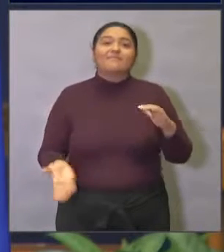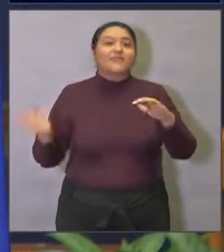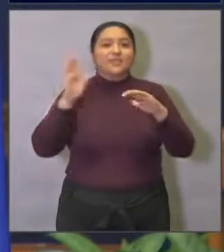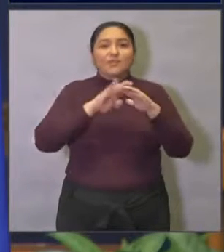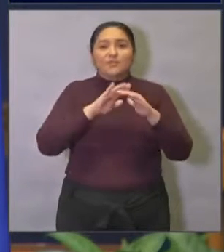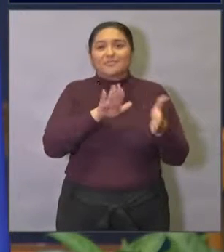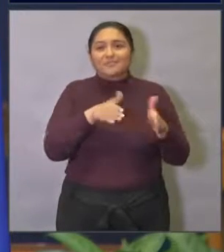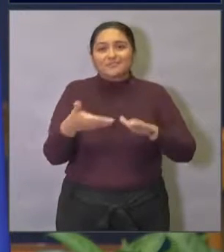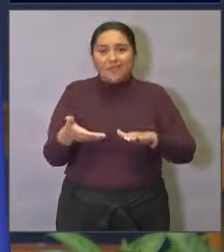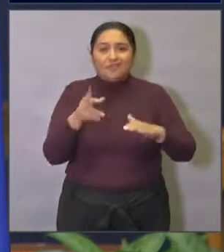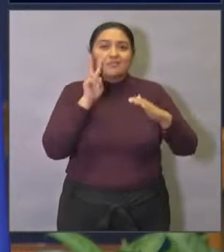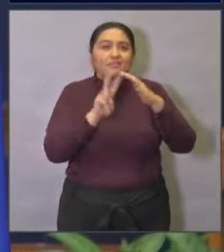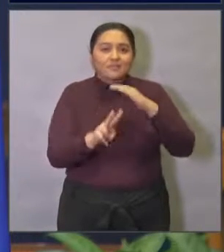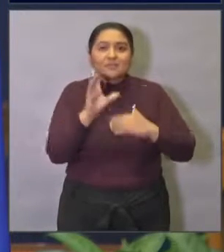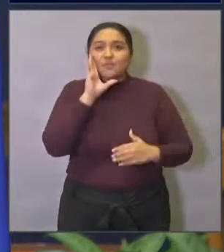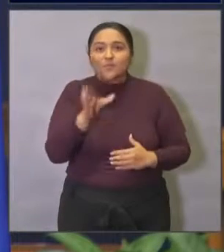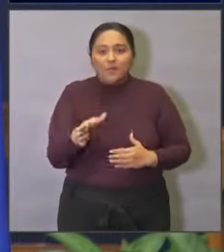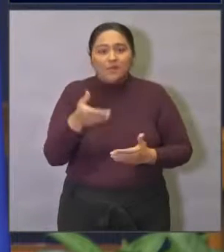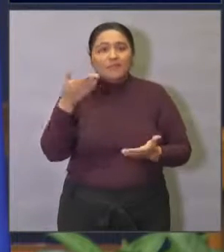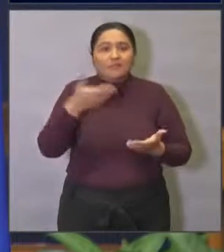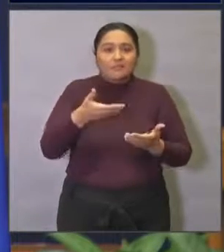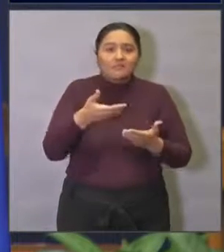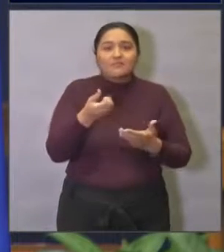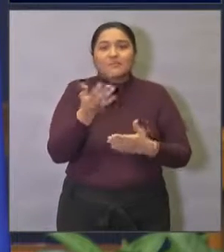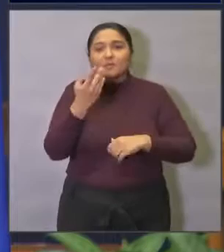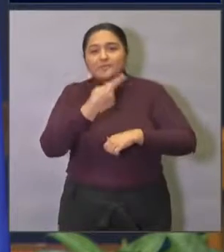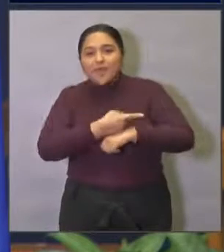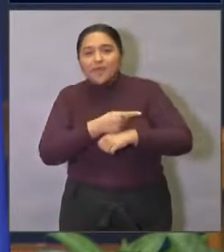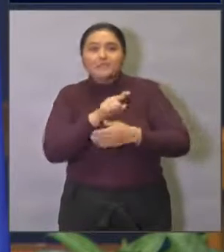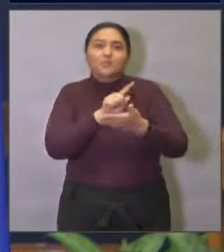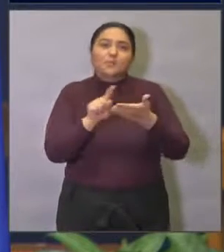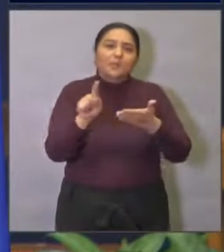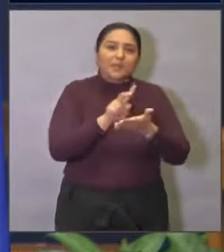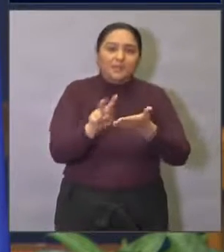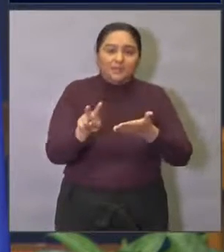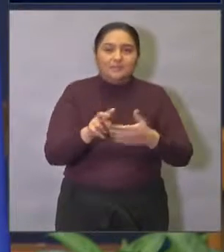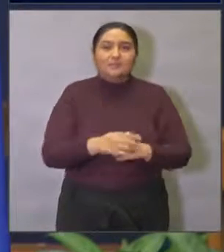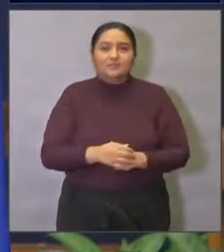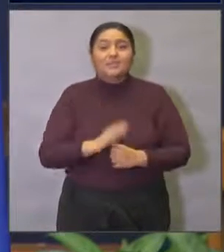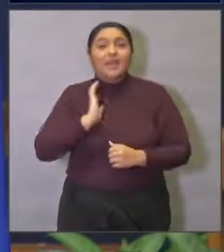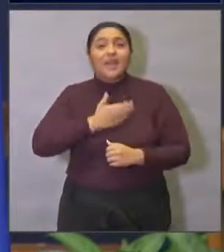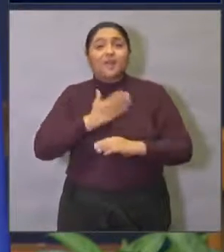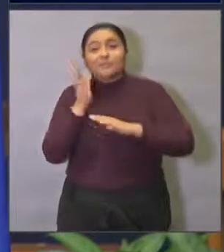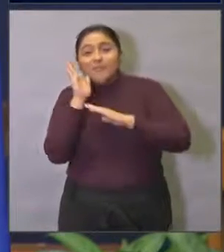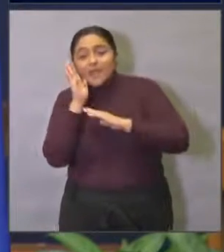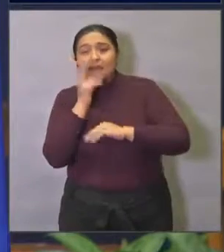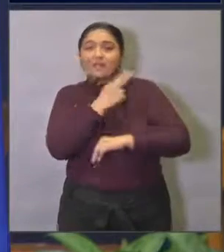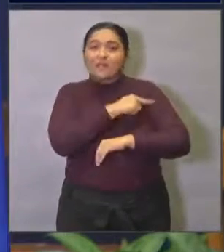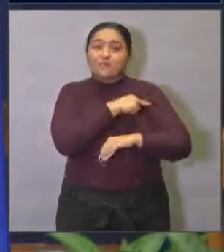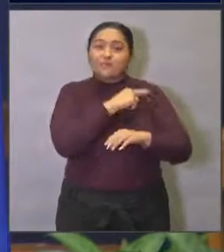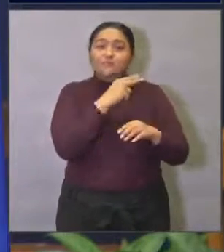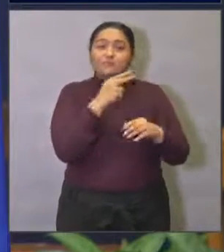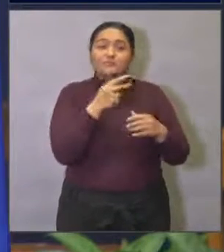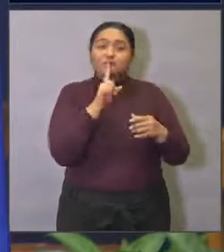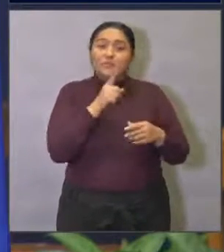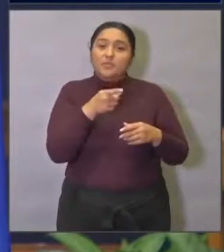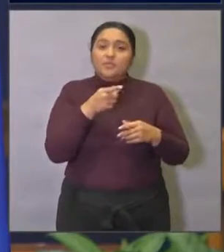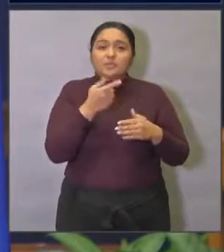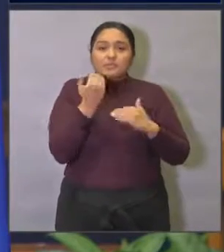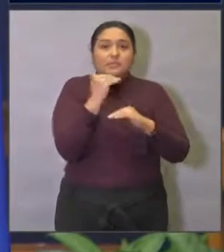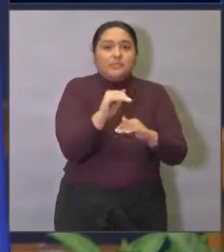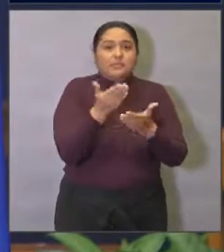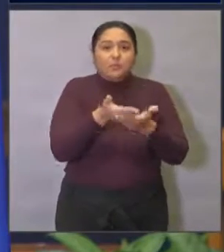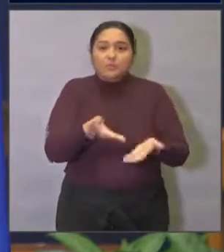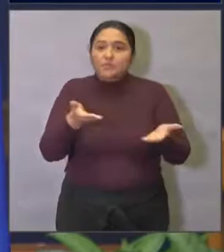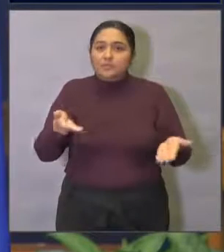in the days and weeks to come. Our ICU beds and our healthcare workers are a finite resource. Hospitals adapt and surge